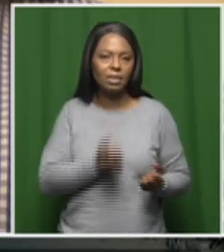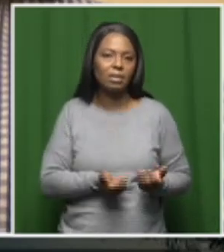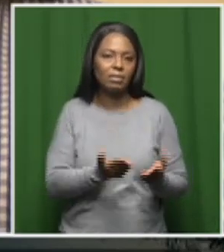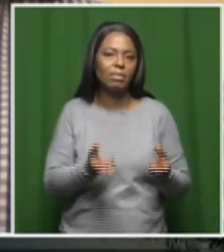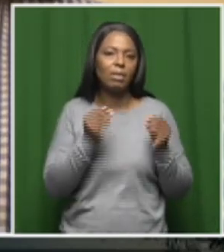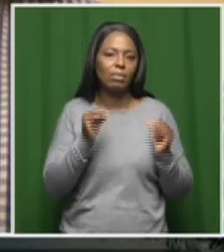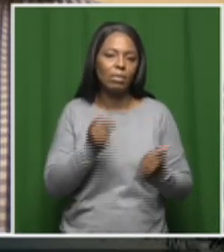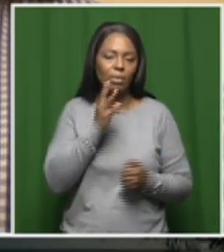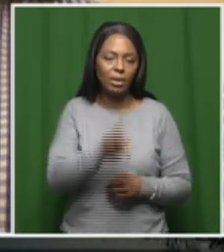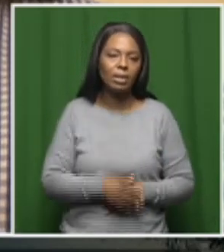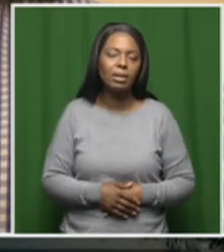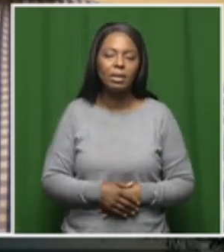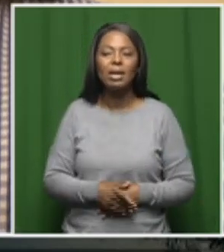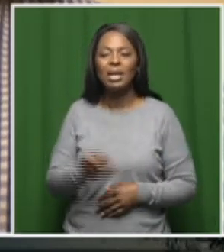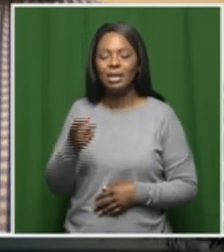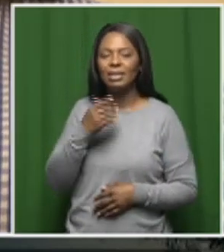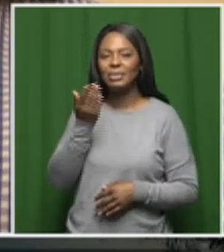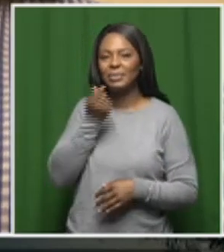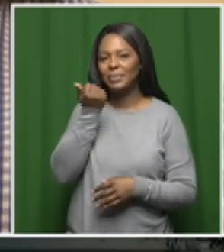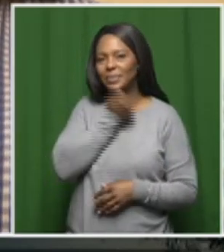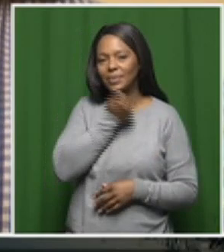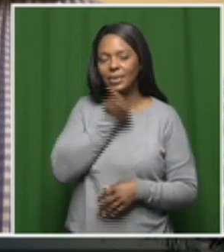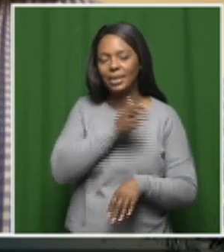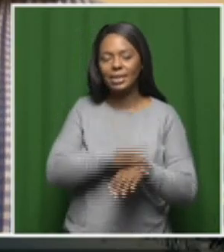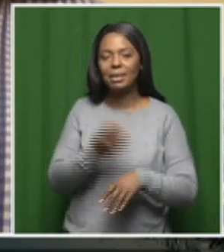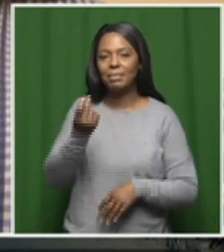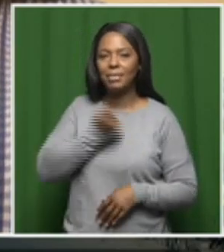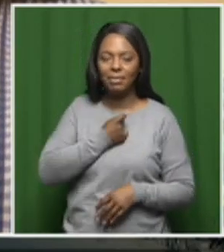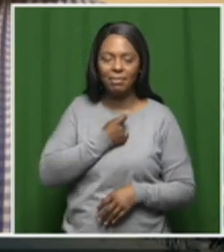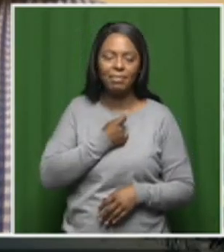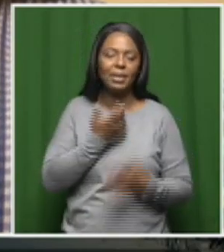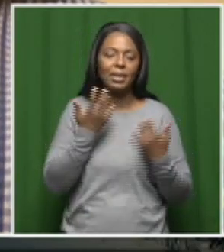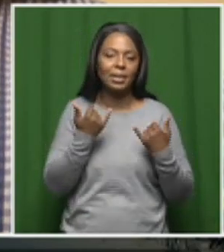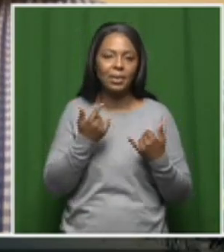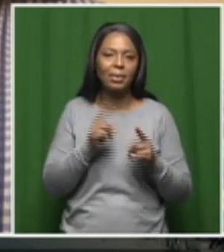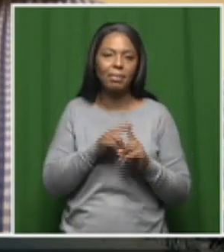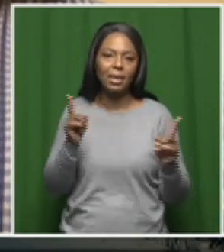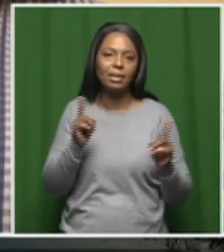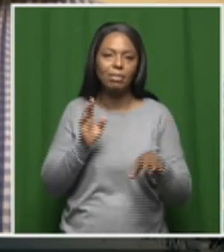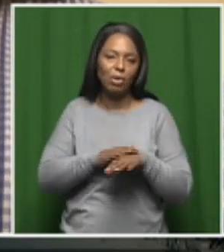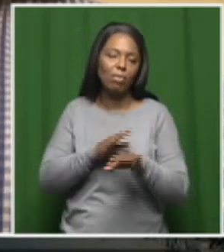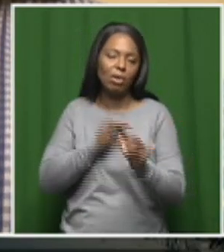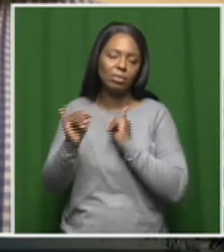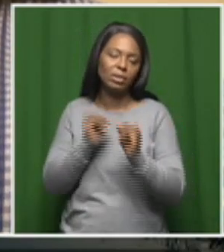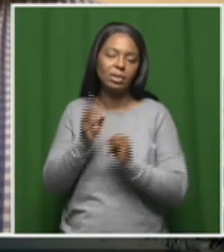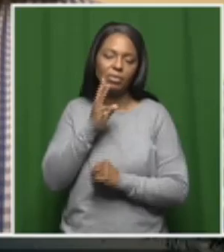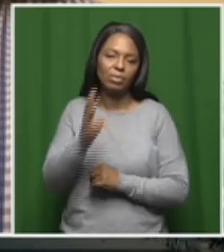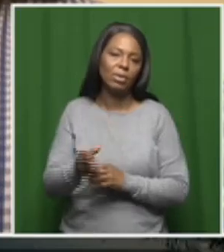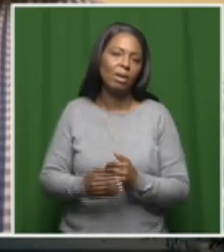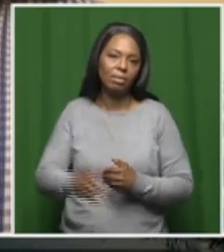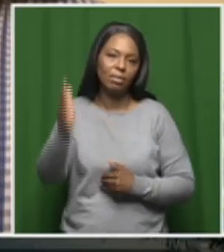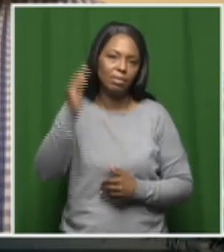talk to you about this. Malope Ramagaga is the City of Joburg's Revenue and Shared Services Acting